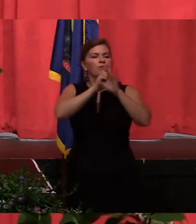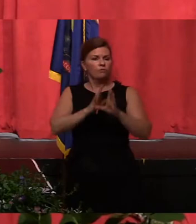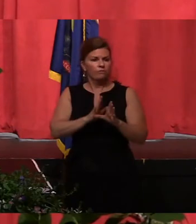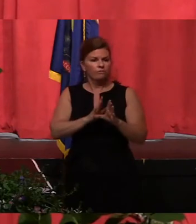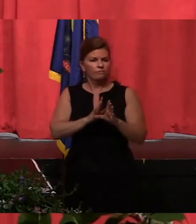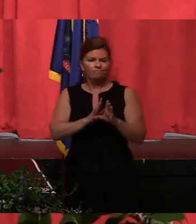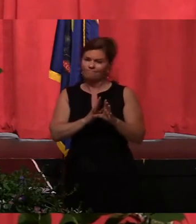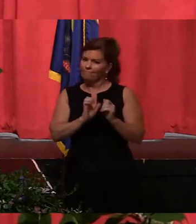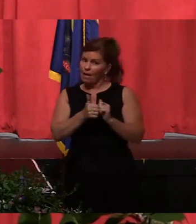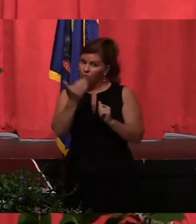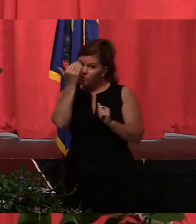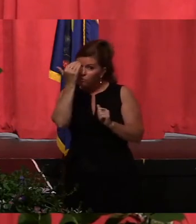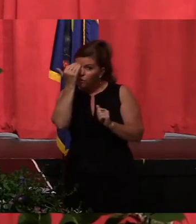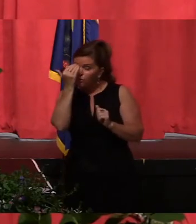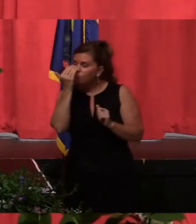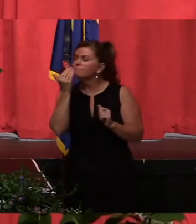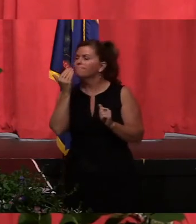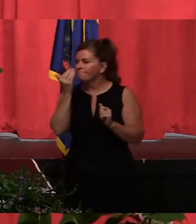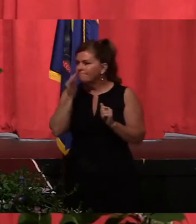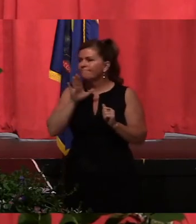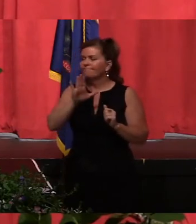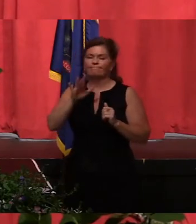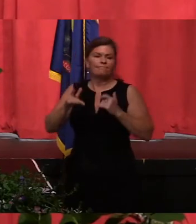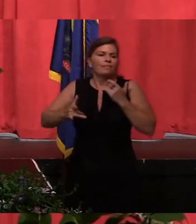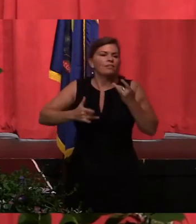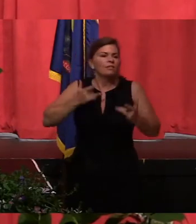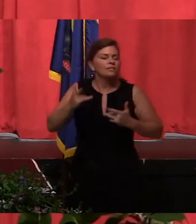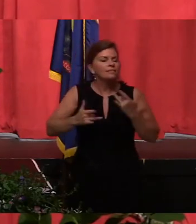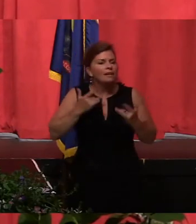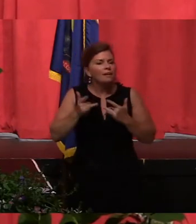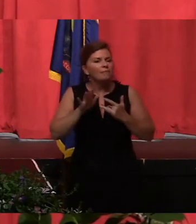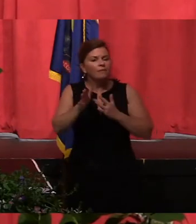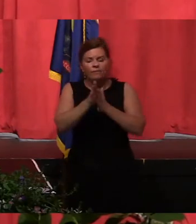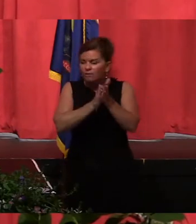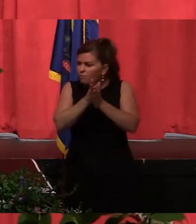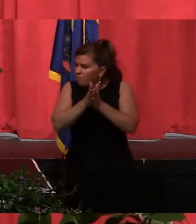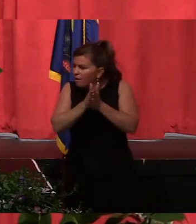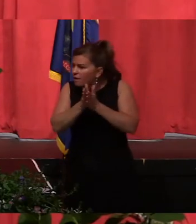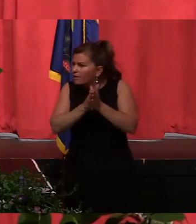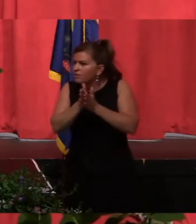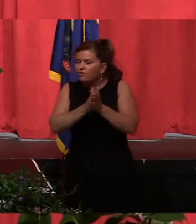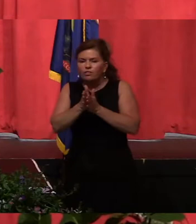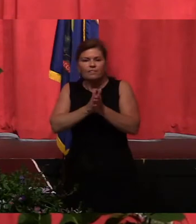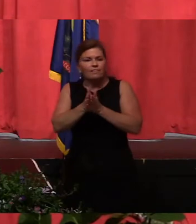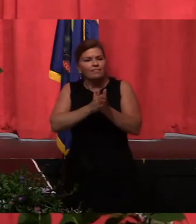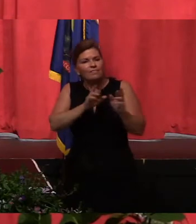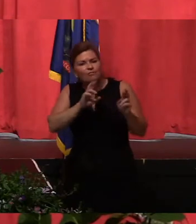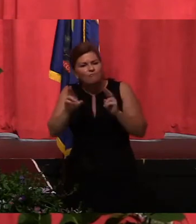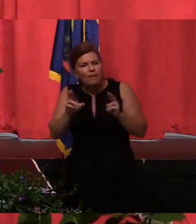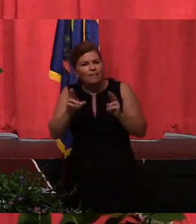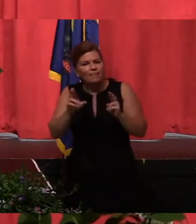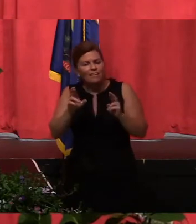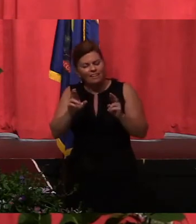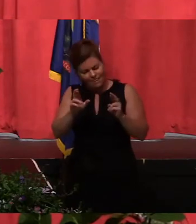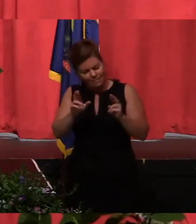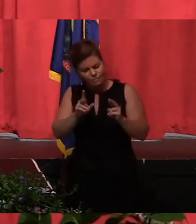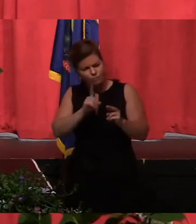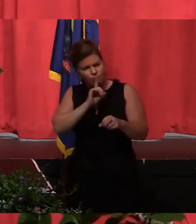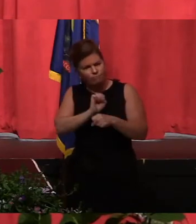them by the excitement and the enthusiasm they possess for the work they do and their genuine interest in